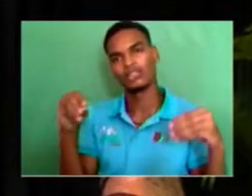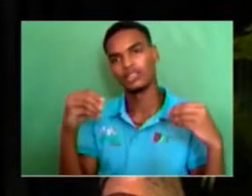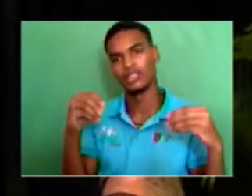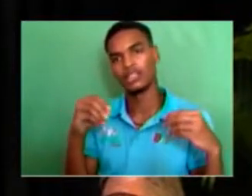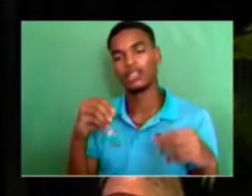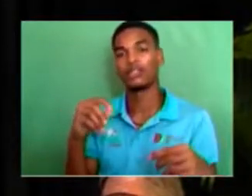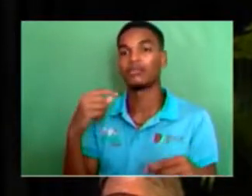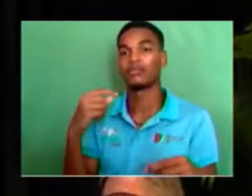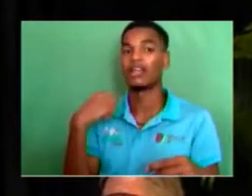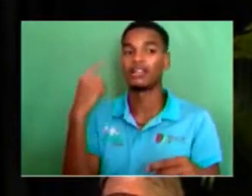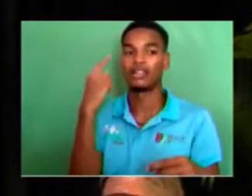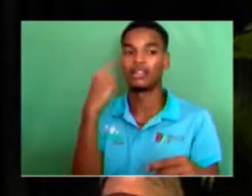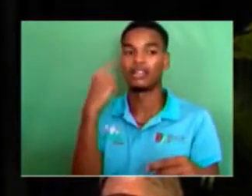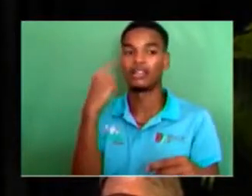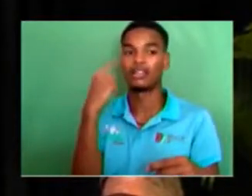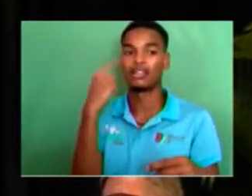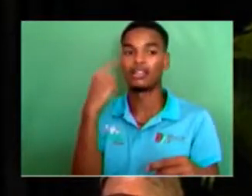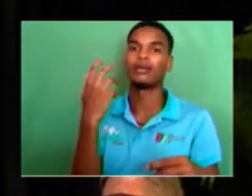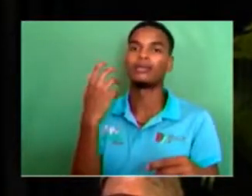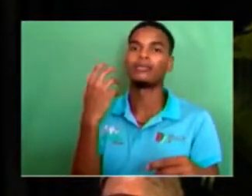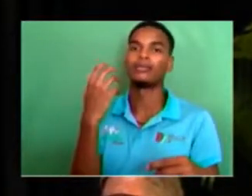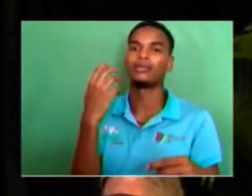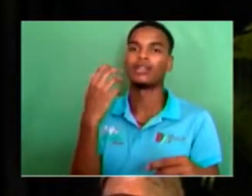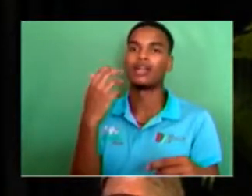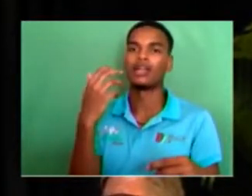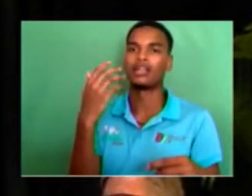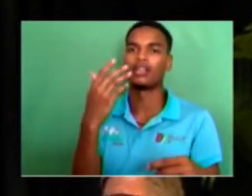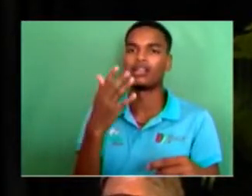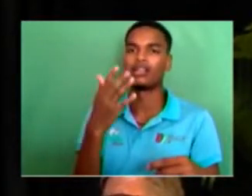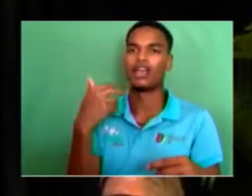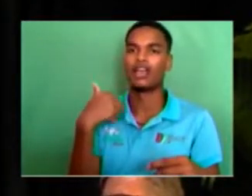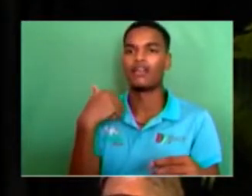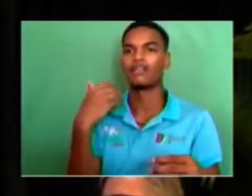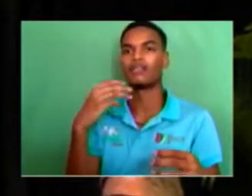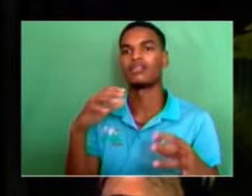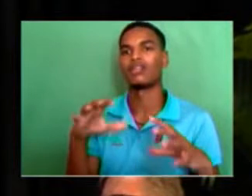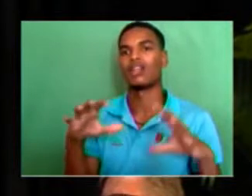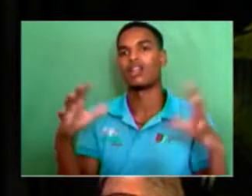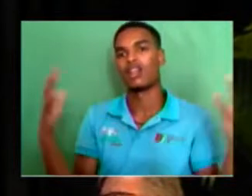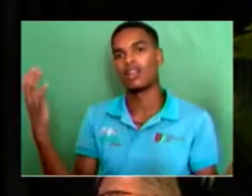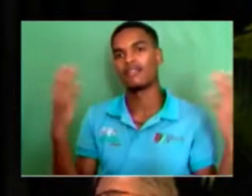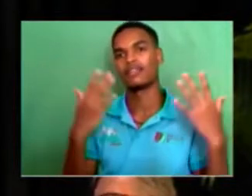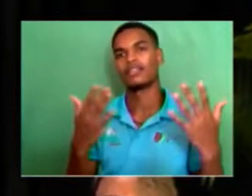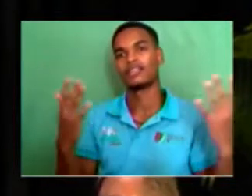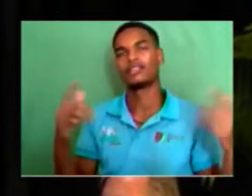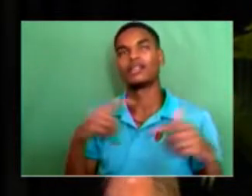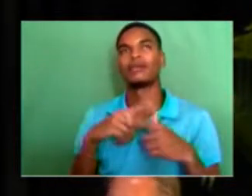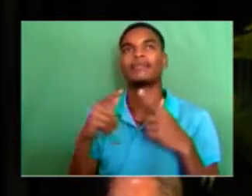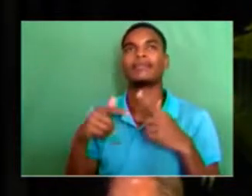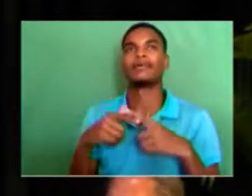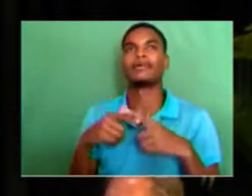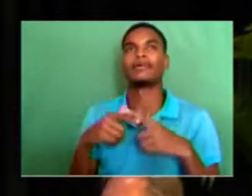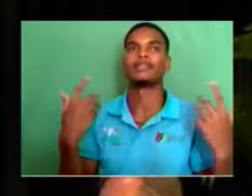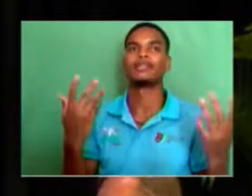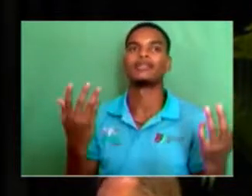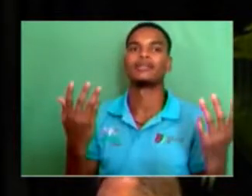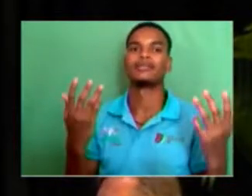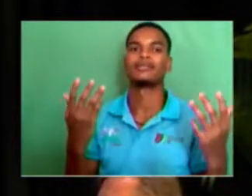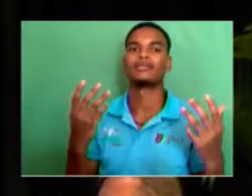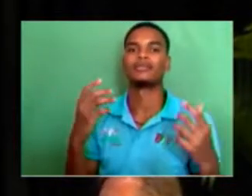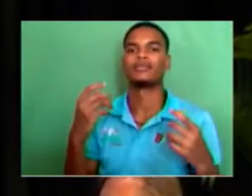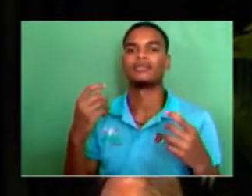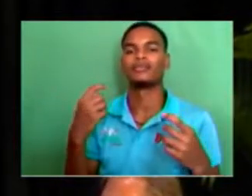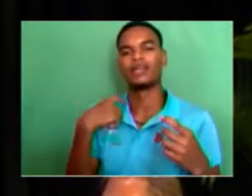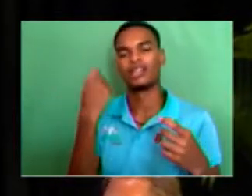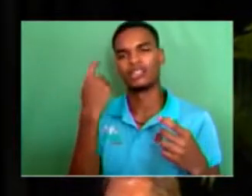that there's a number of things about as I understand the